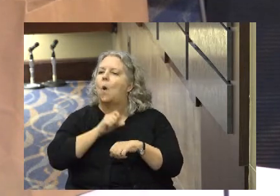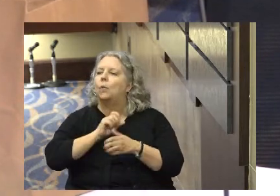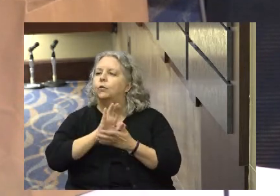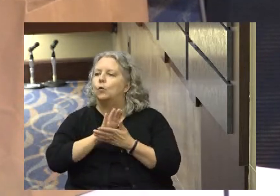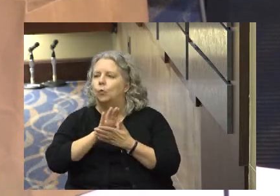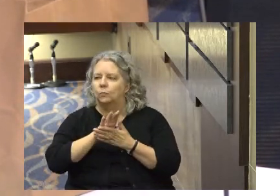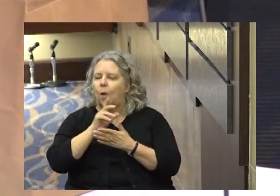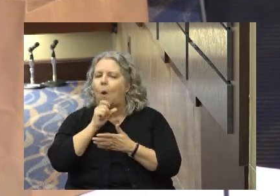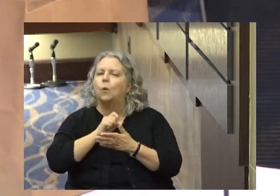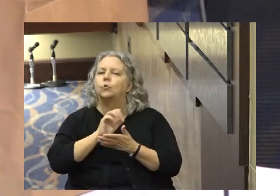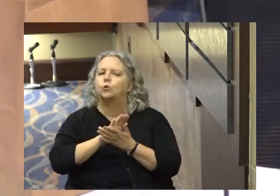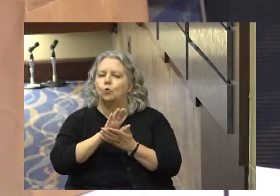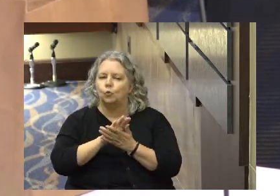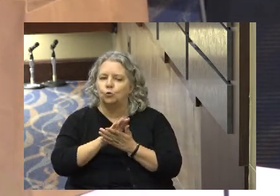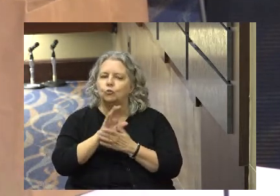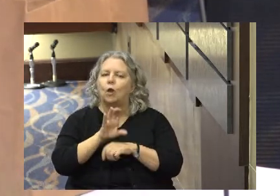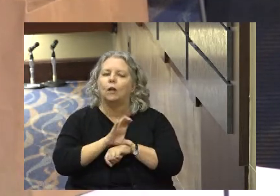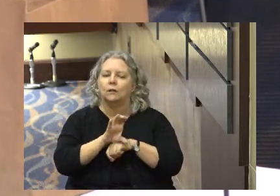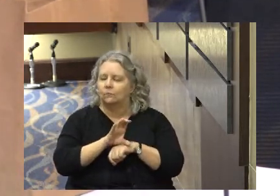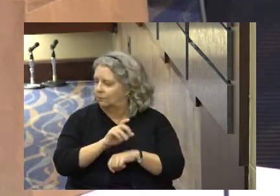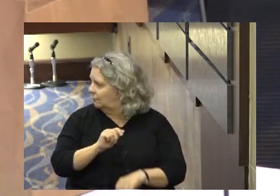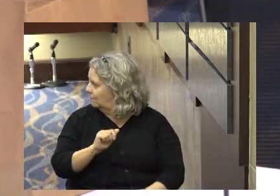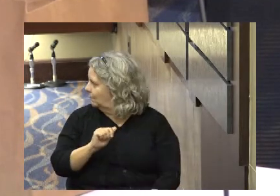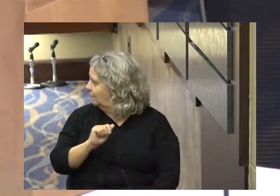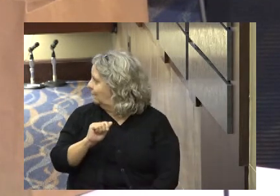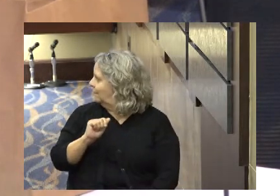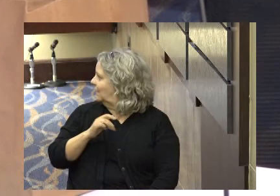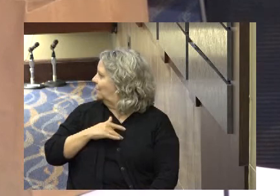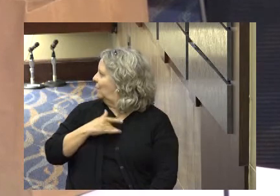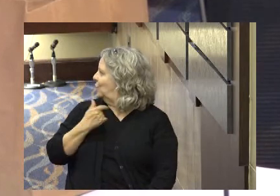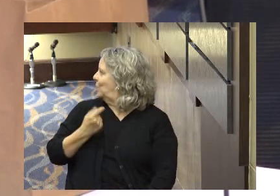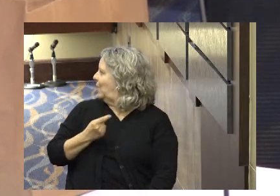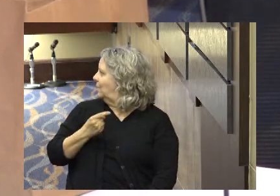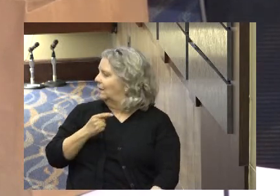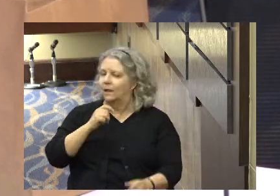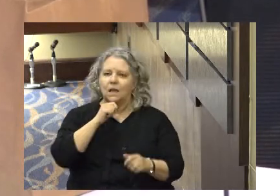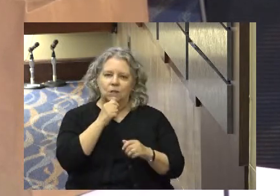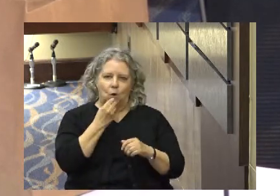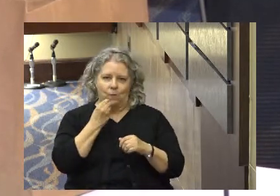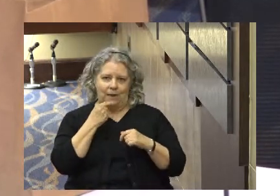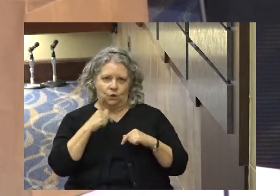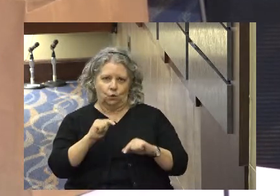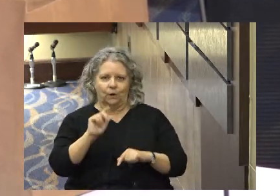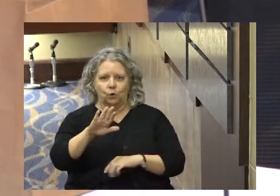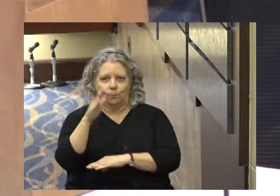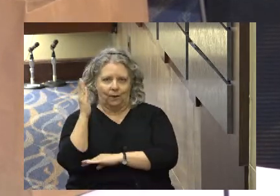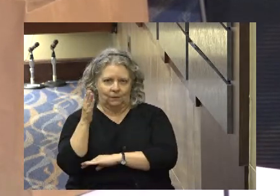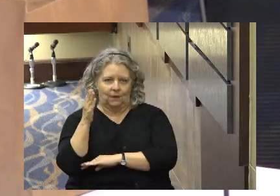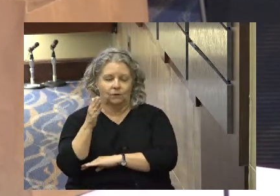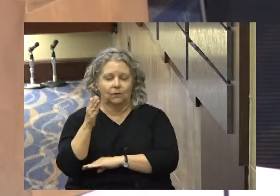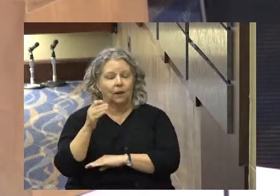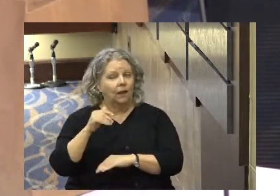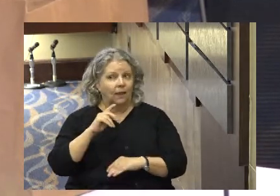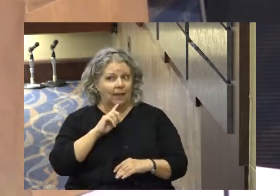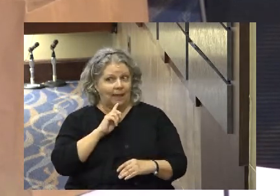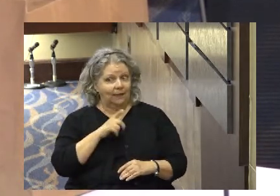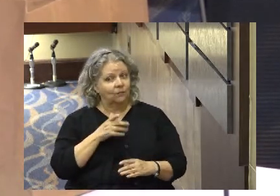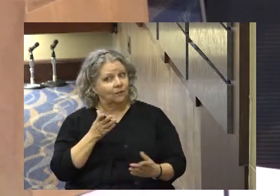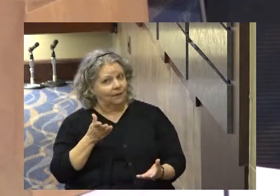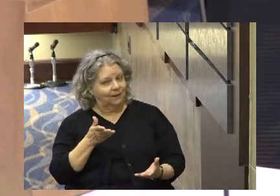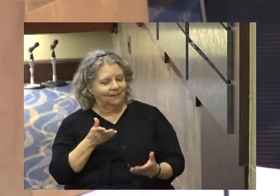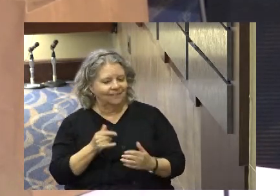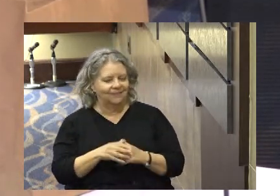Vanilla. The old school, he That says. feels right. Well, don't eat it during your presentation, No, but actually, please eat it during your